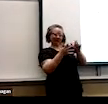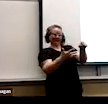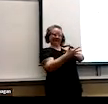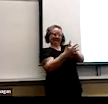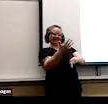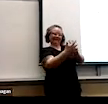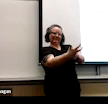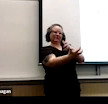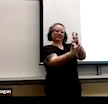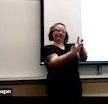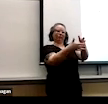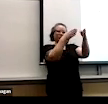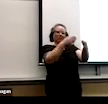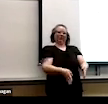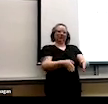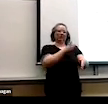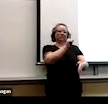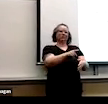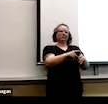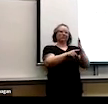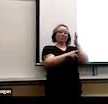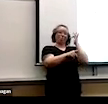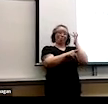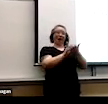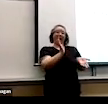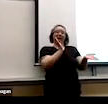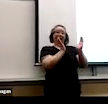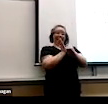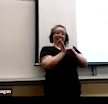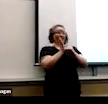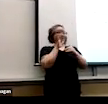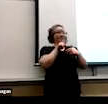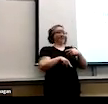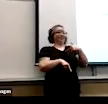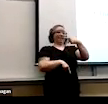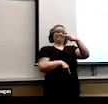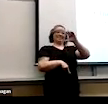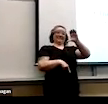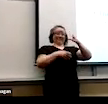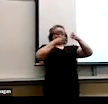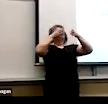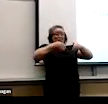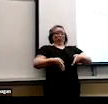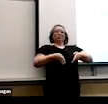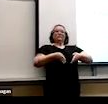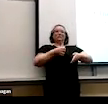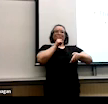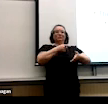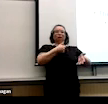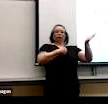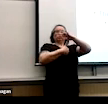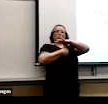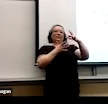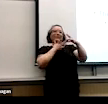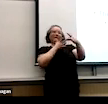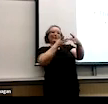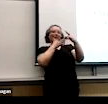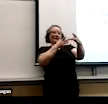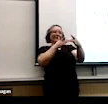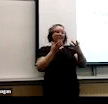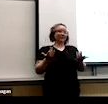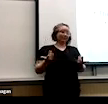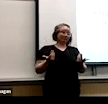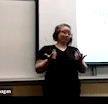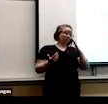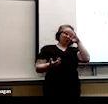having a quarterback. Because ideally, the primary care provider is the quarterback. Not all of our patients have primary care providers. Not